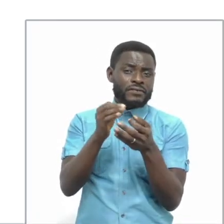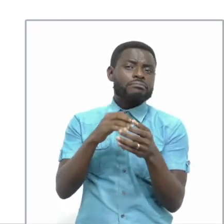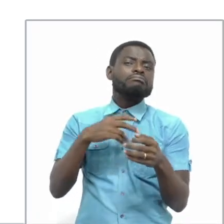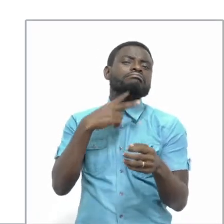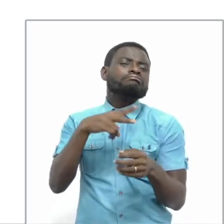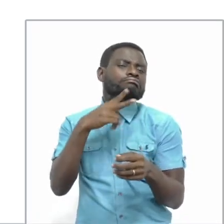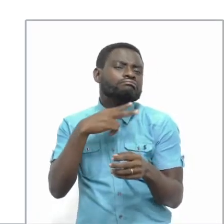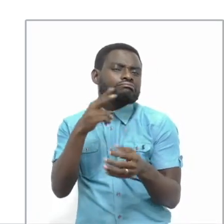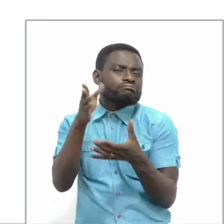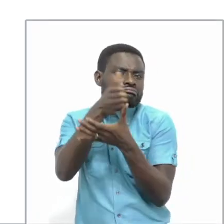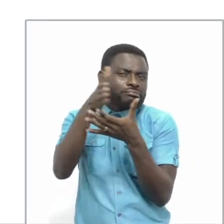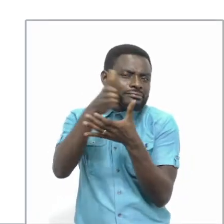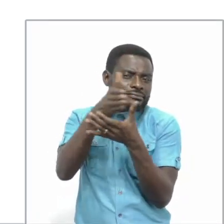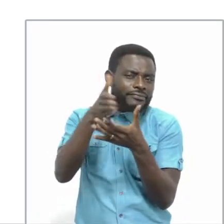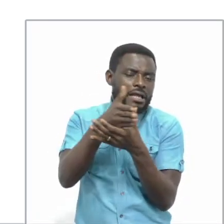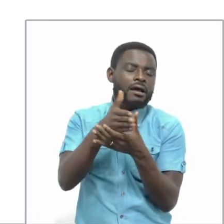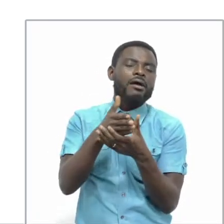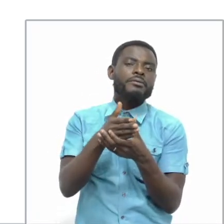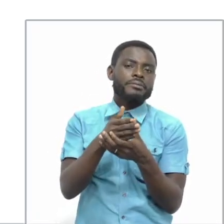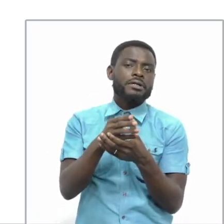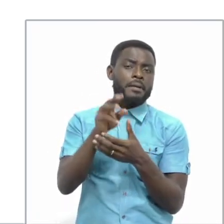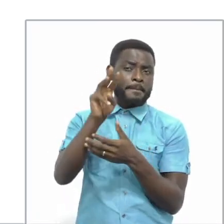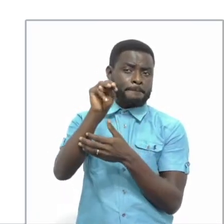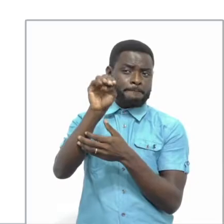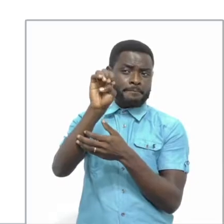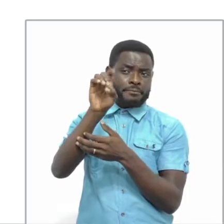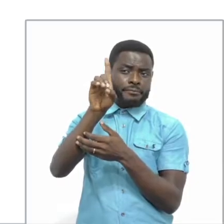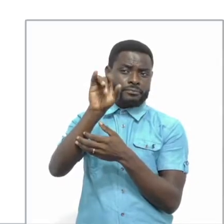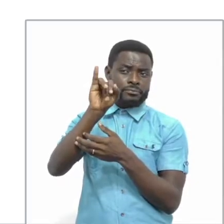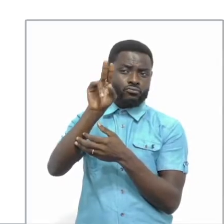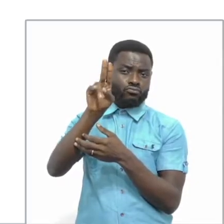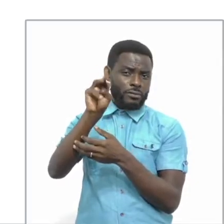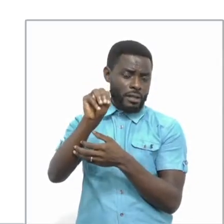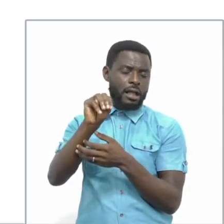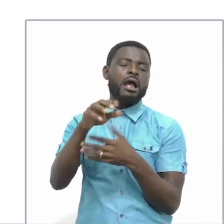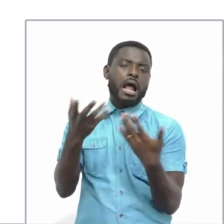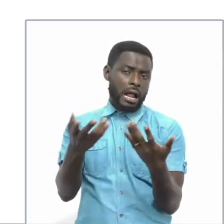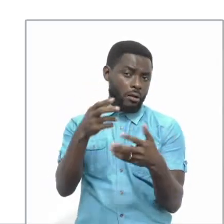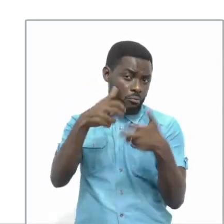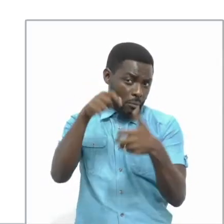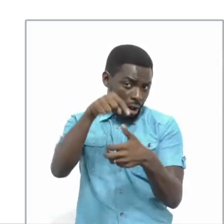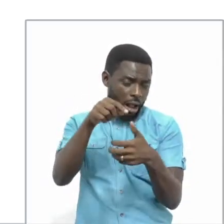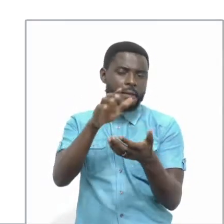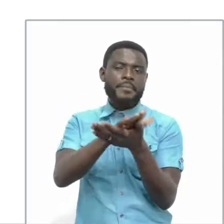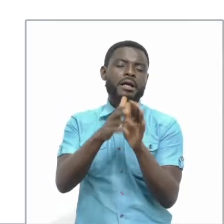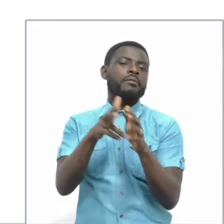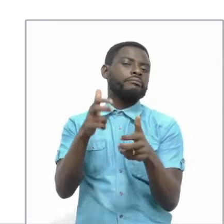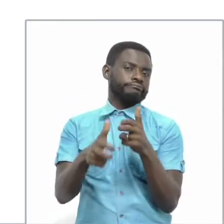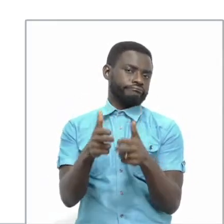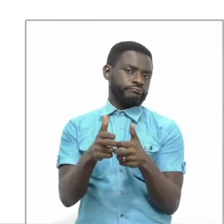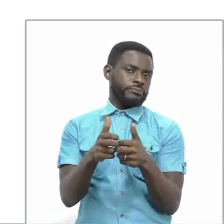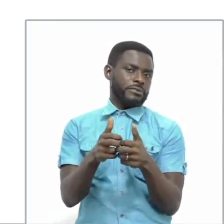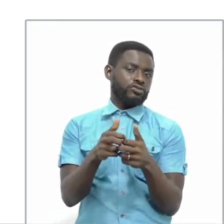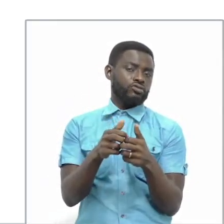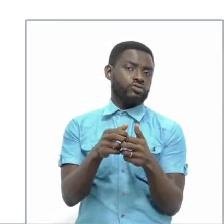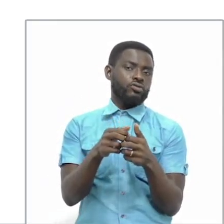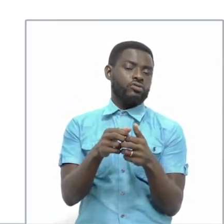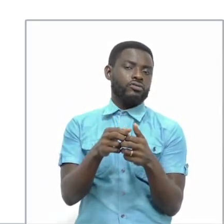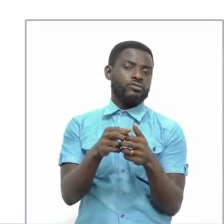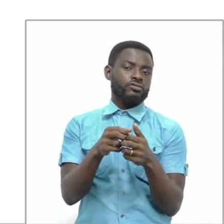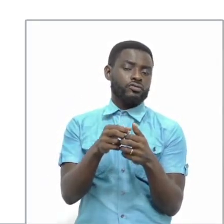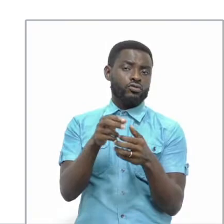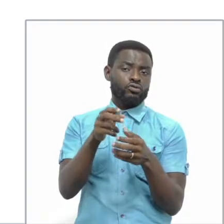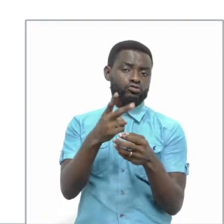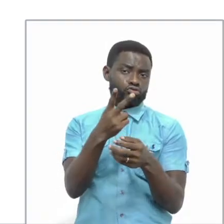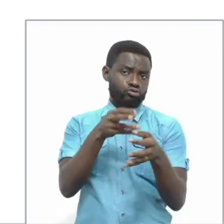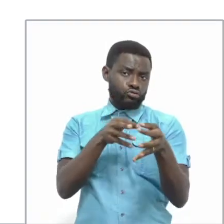in between. So the medium, we'll talk about what it means, it becomes an issue. So it is a two-way process of exchanging